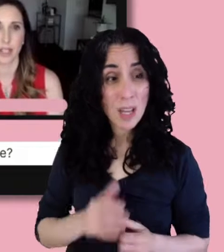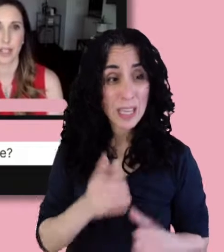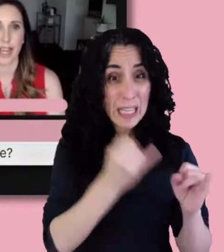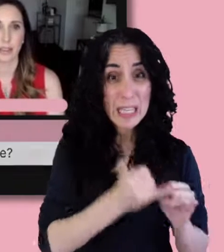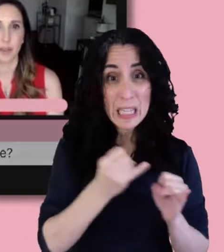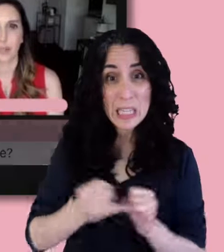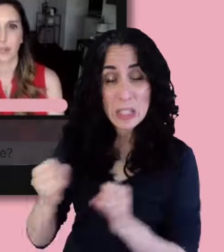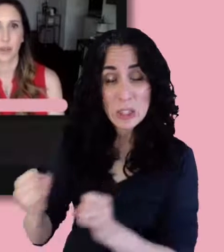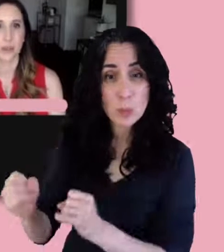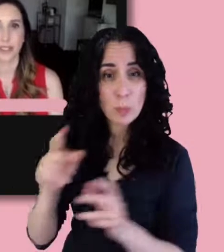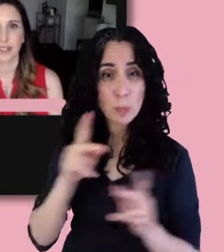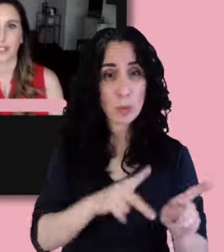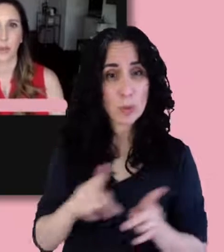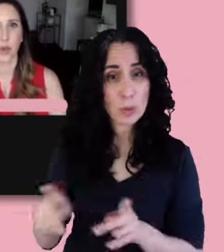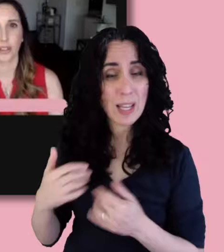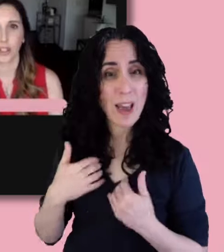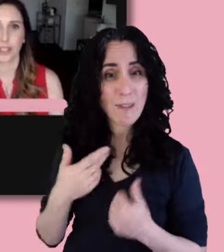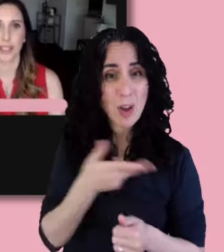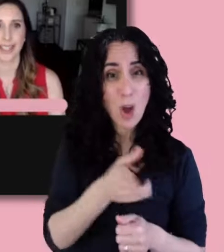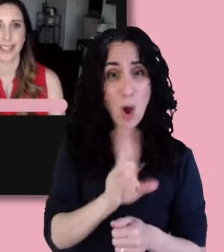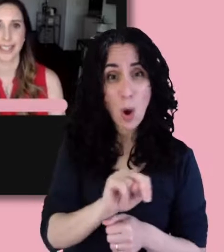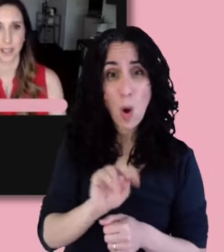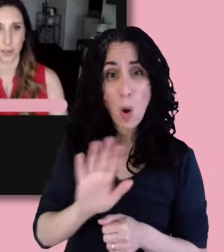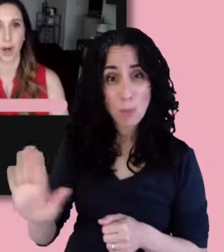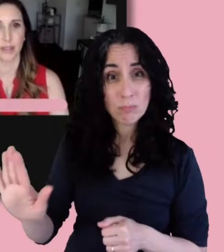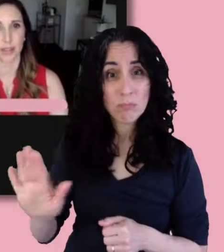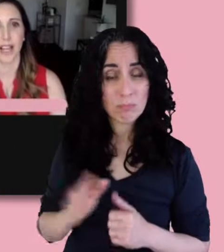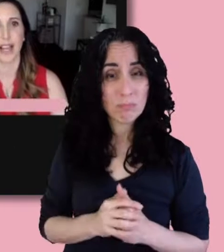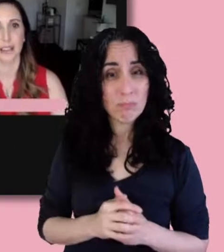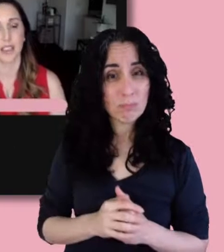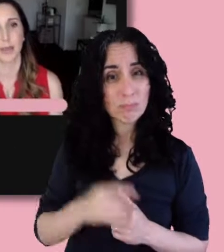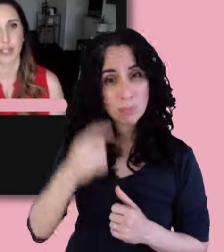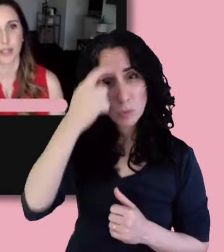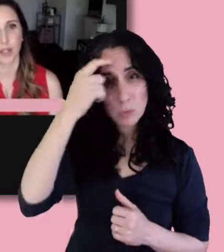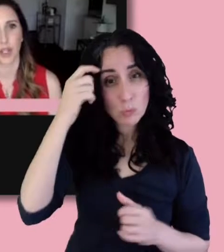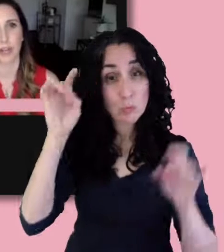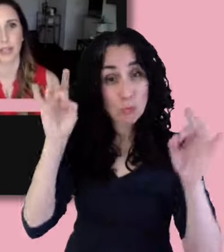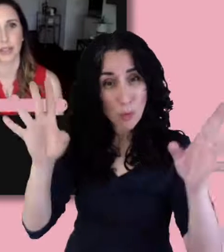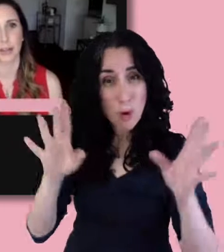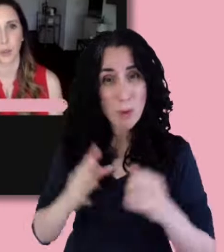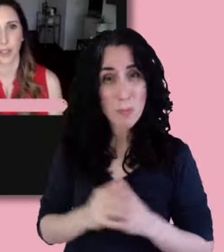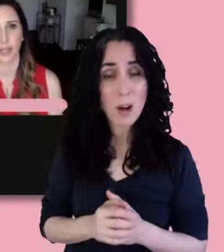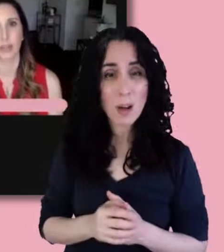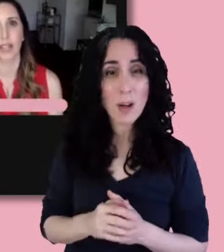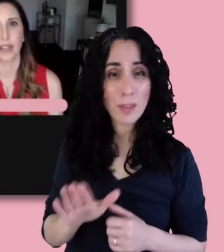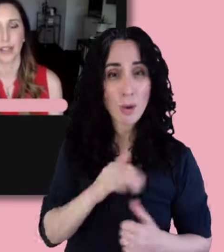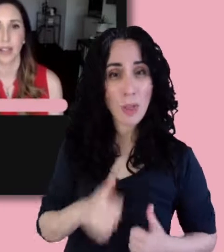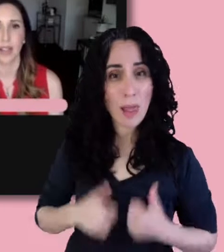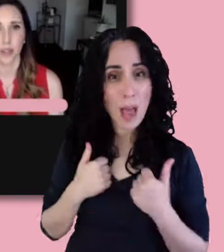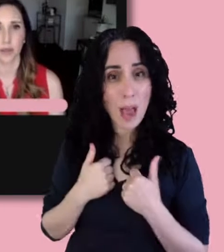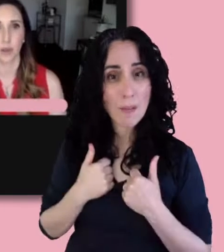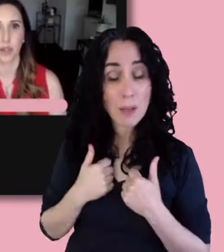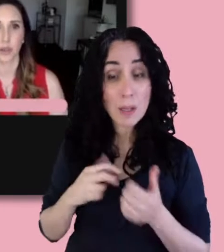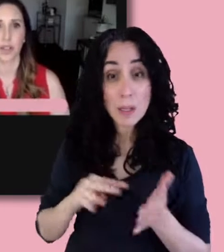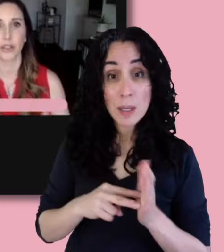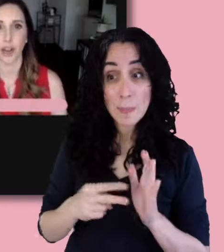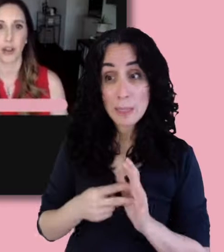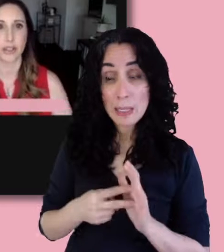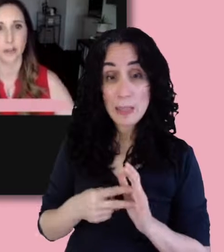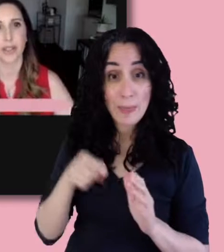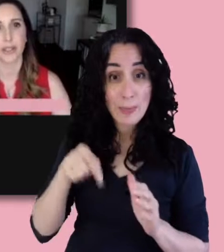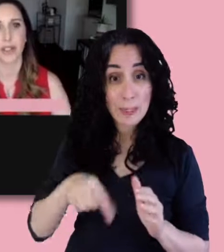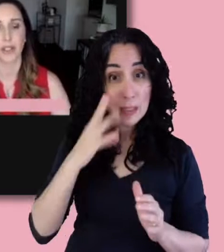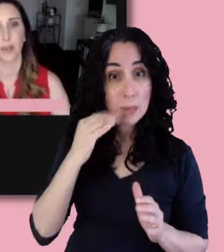lives. Everybody who's listening, watching, and is a part of this has experienced trauma at some point in your life. Therefore, triggers